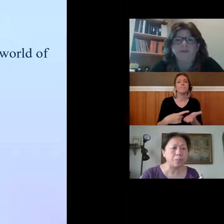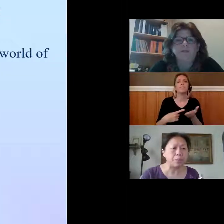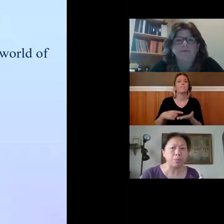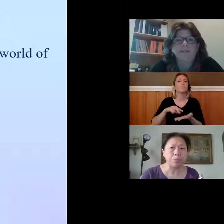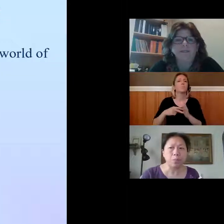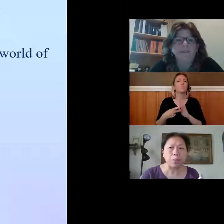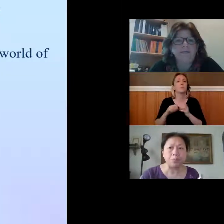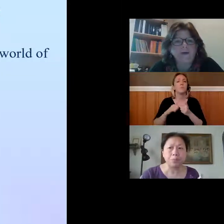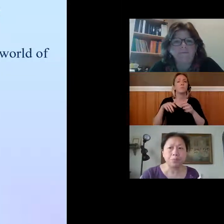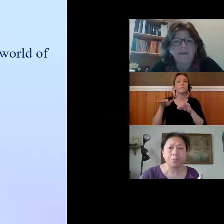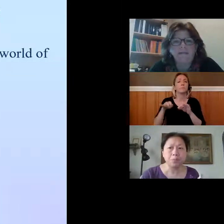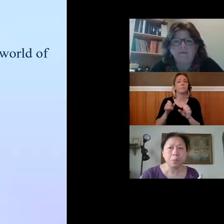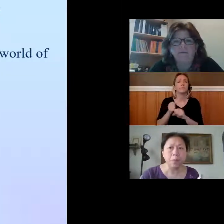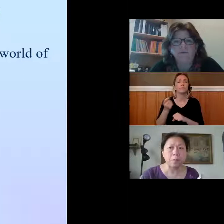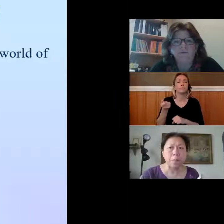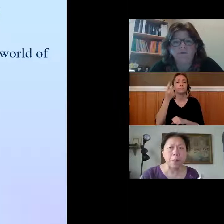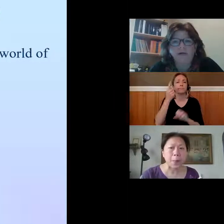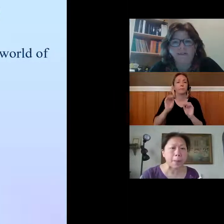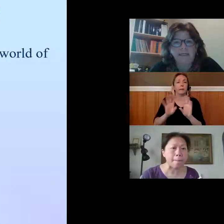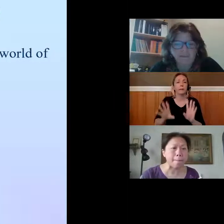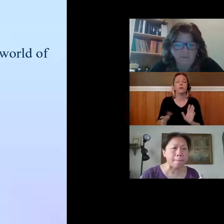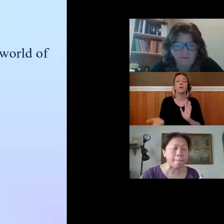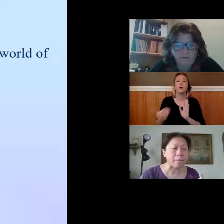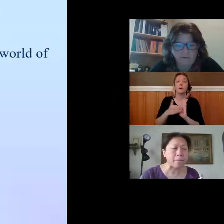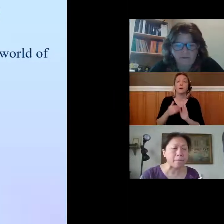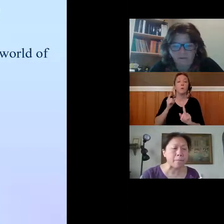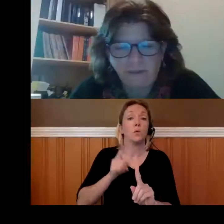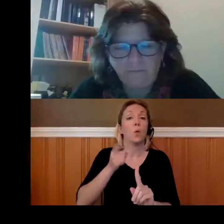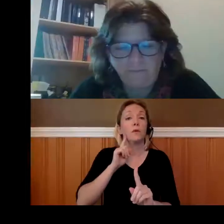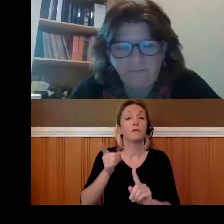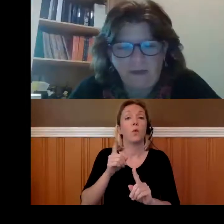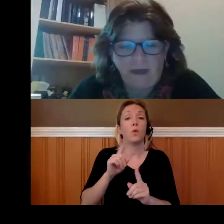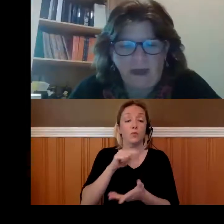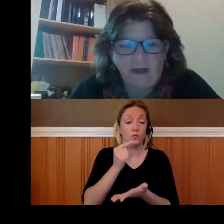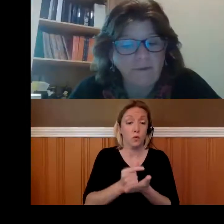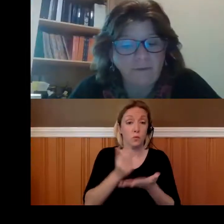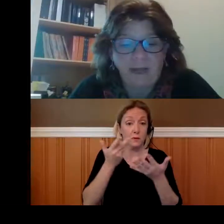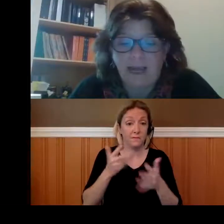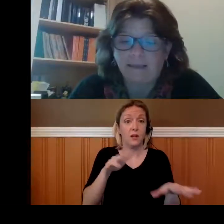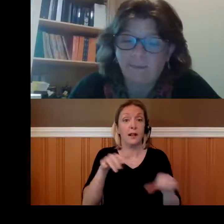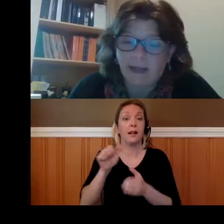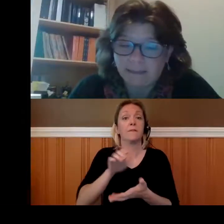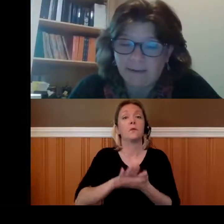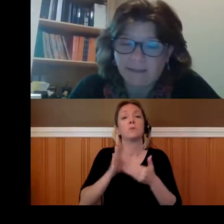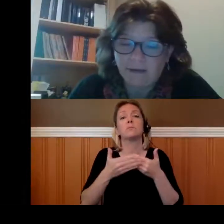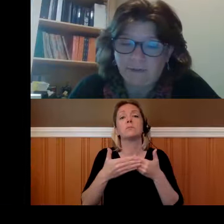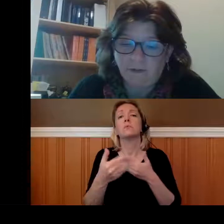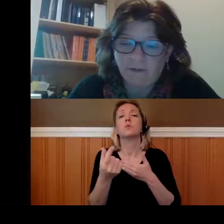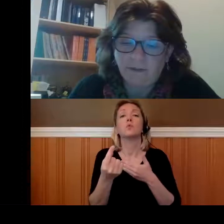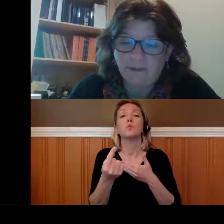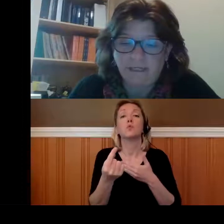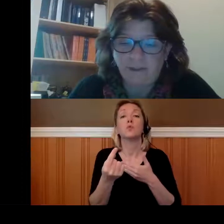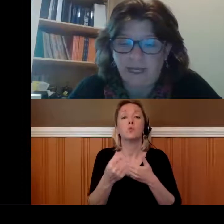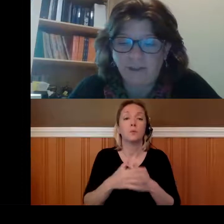So transition itself is meant to help students progress into the world of adulthood. There's many aspects of adulthood.